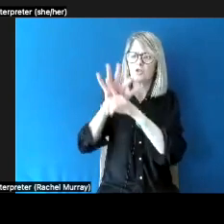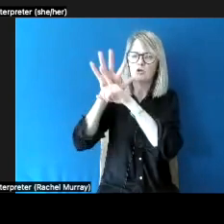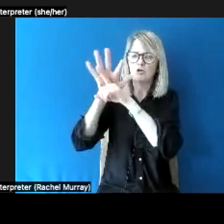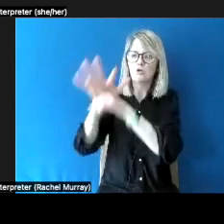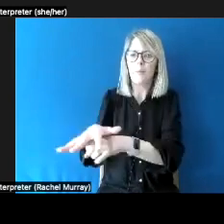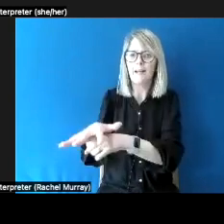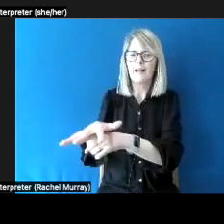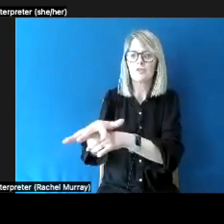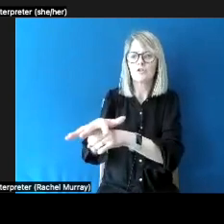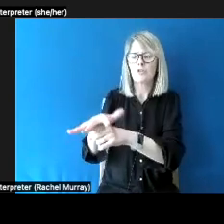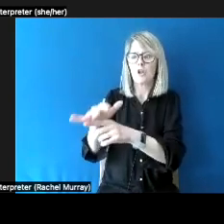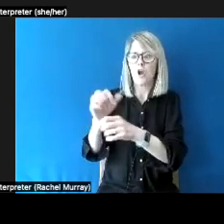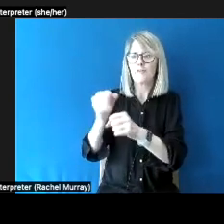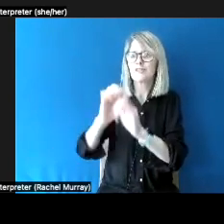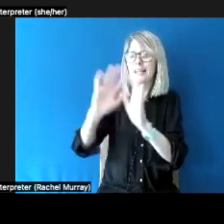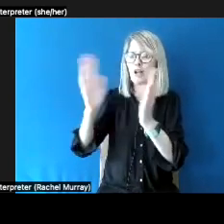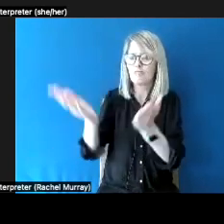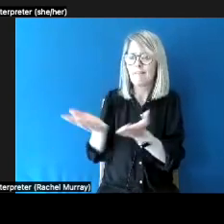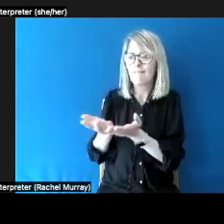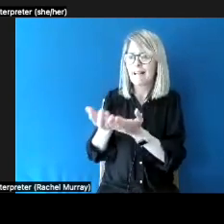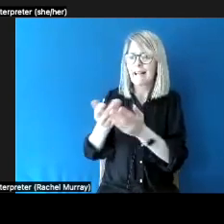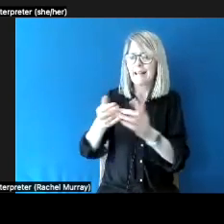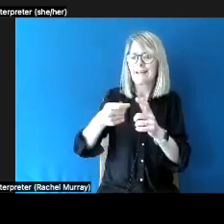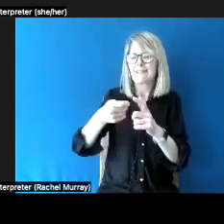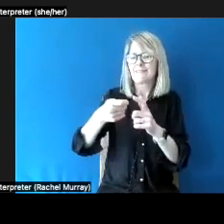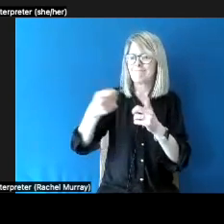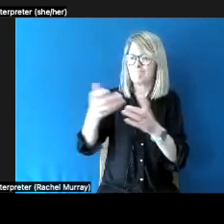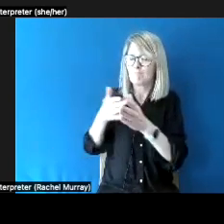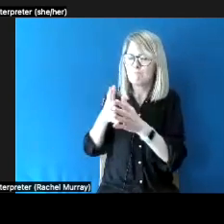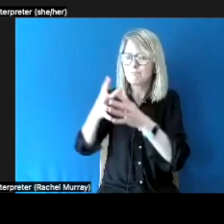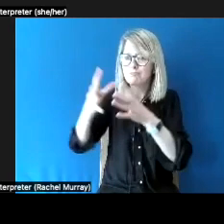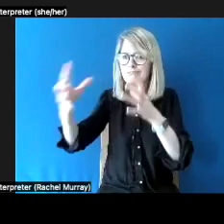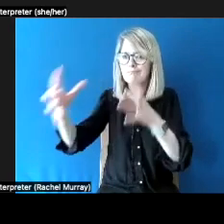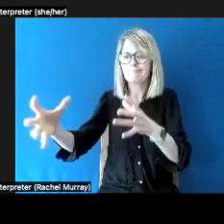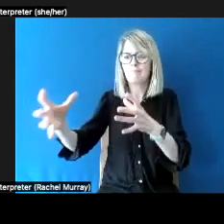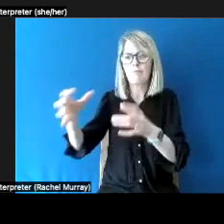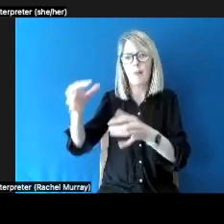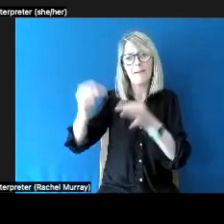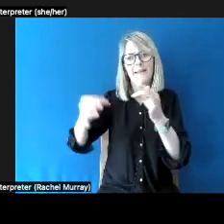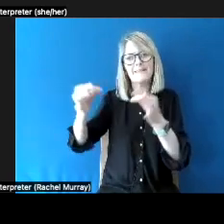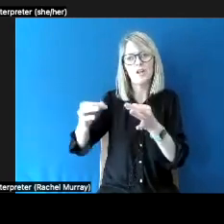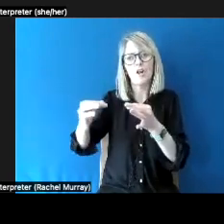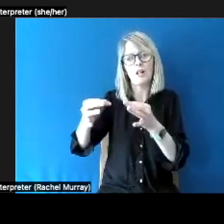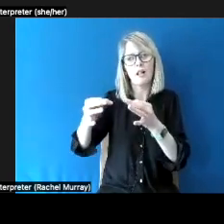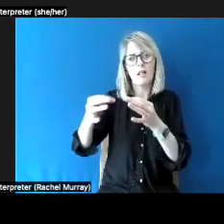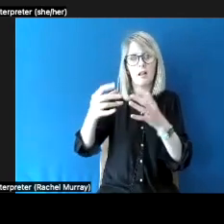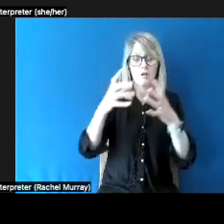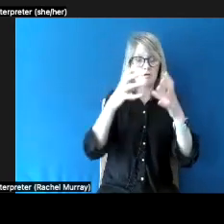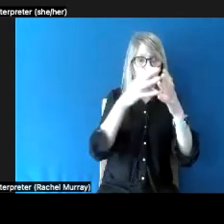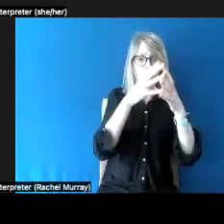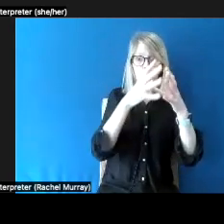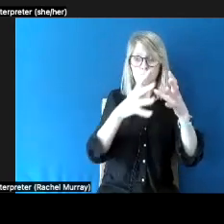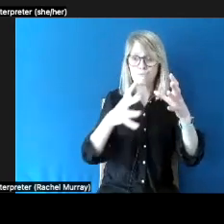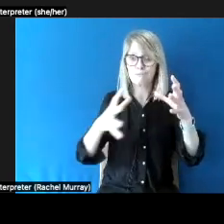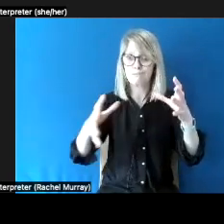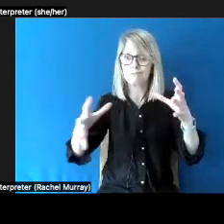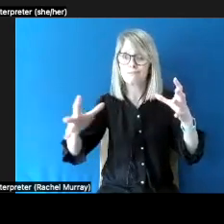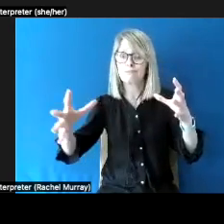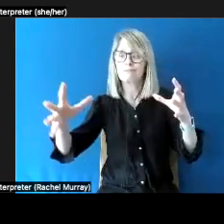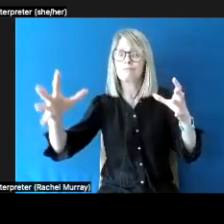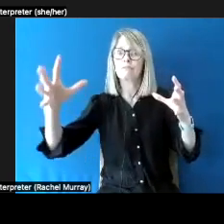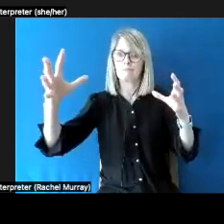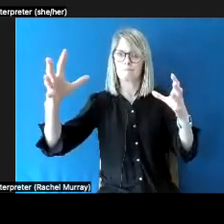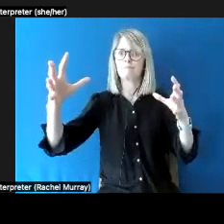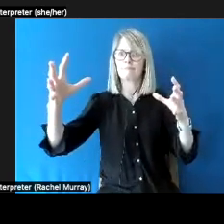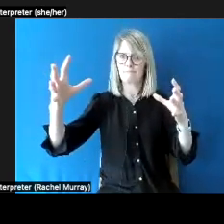geographically extended political unit. Most often, it is inhabited by people of different